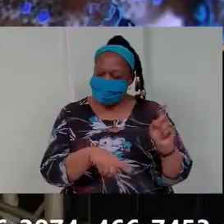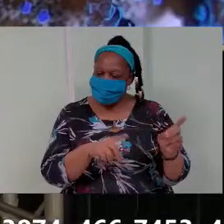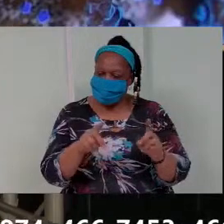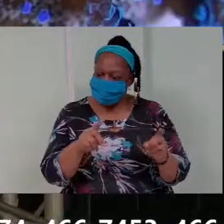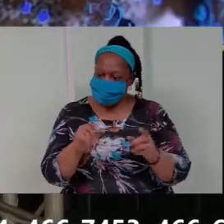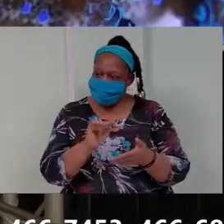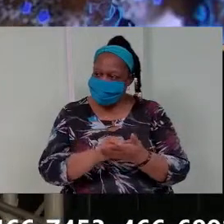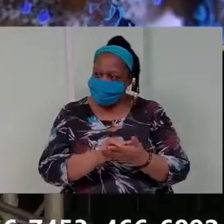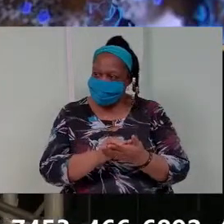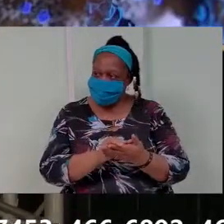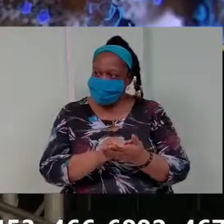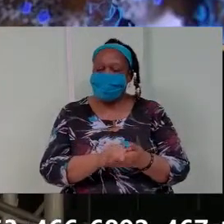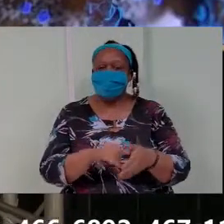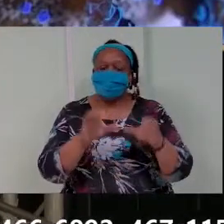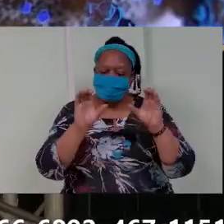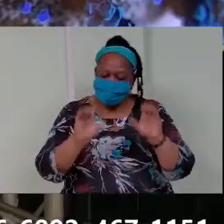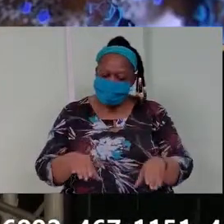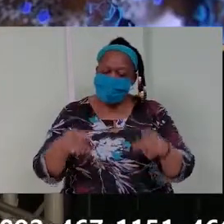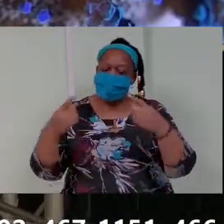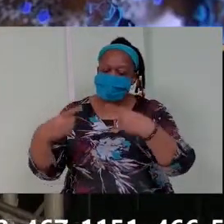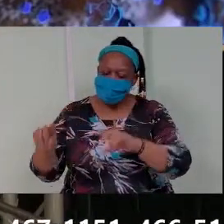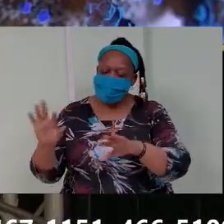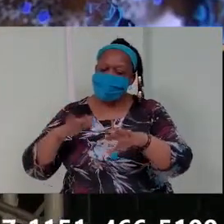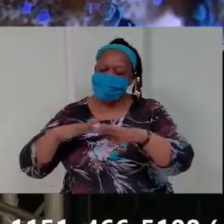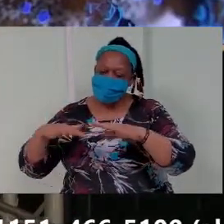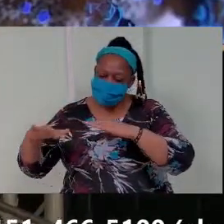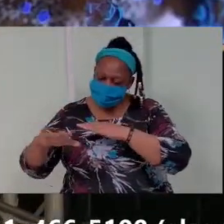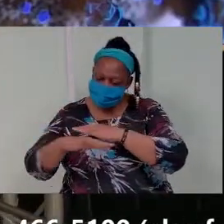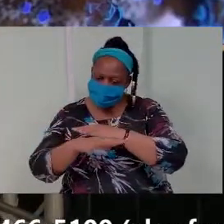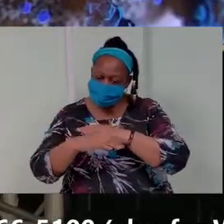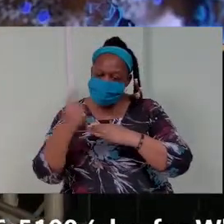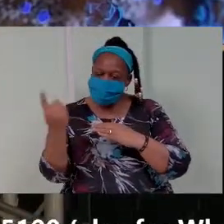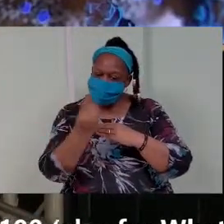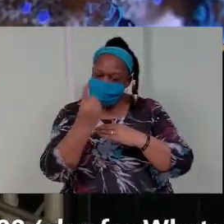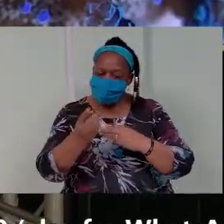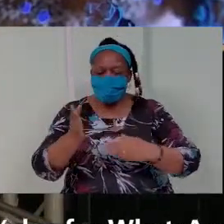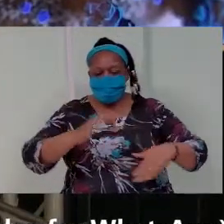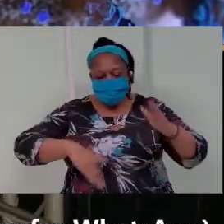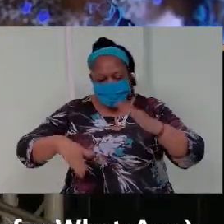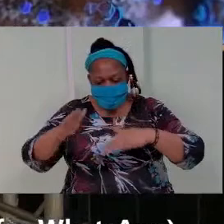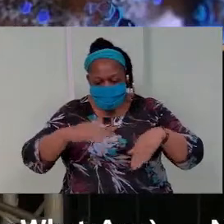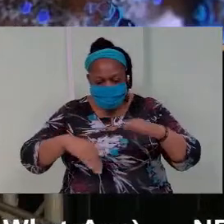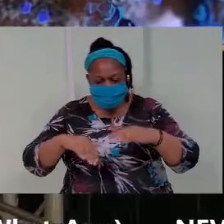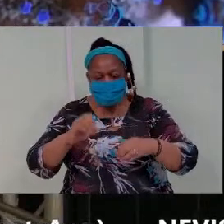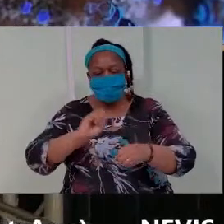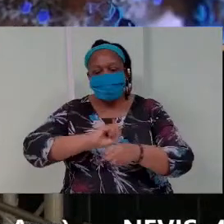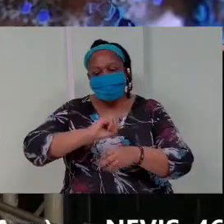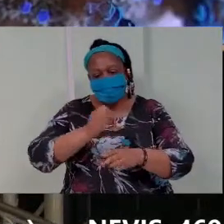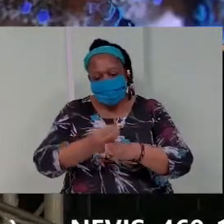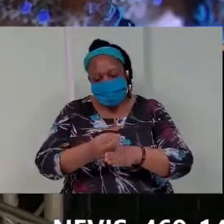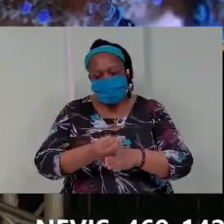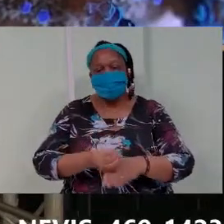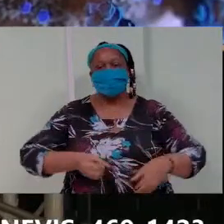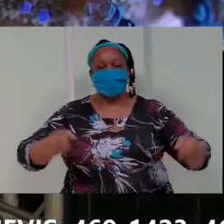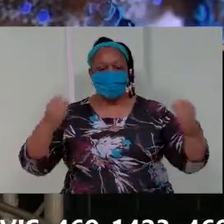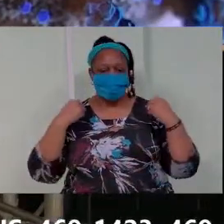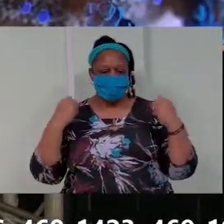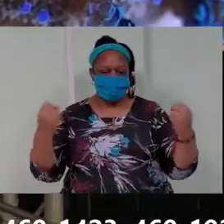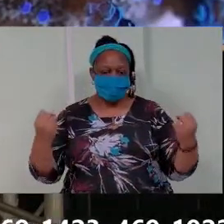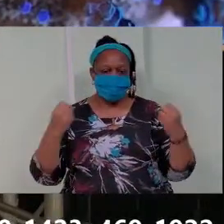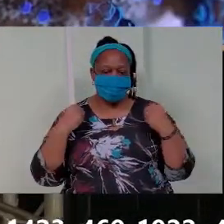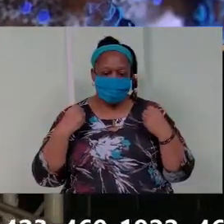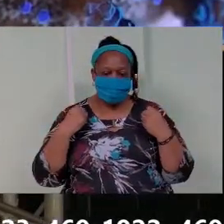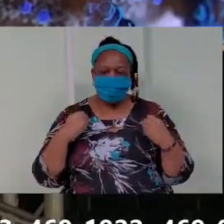A person may visit a public beach for the purpose of swimming or exercise. No more than